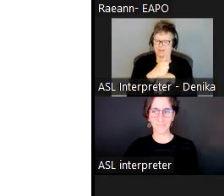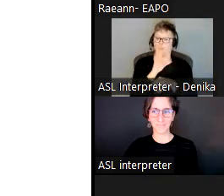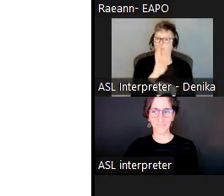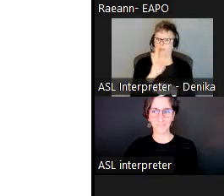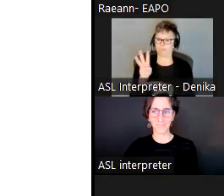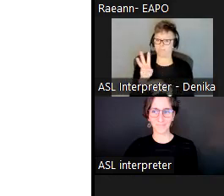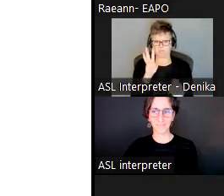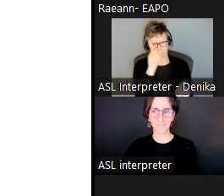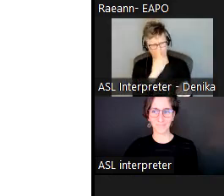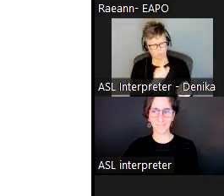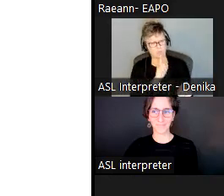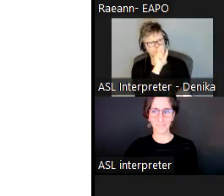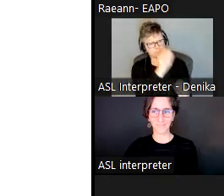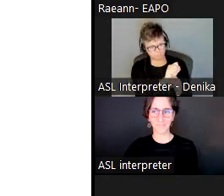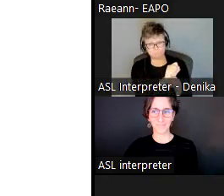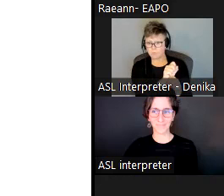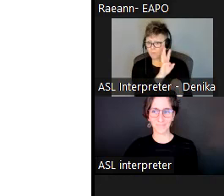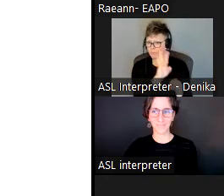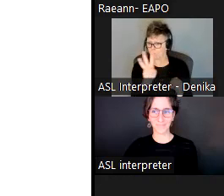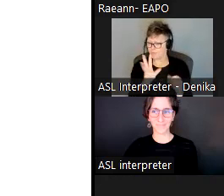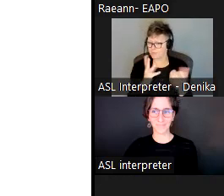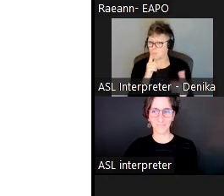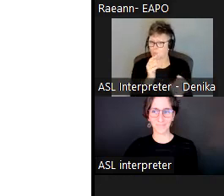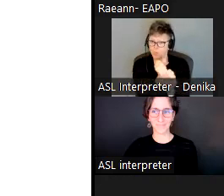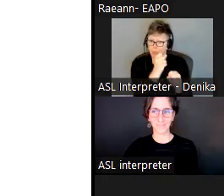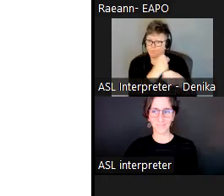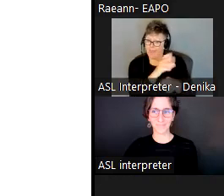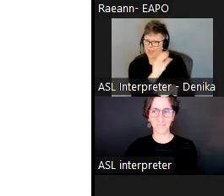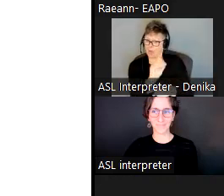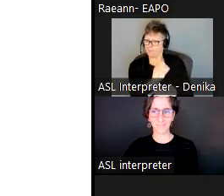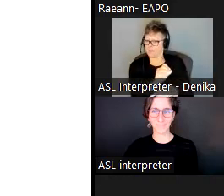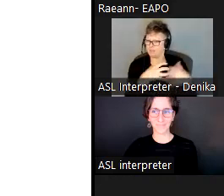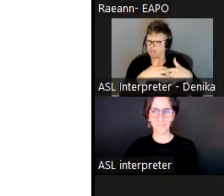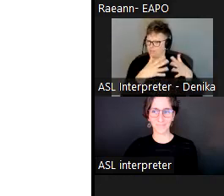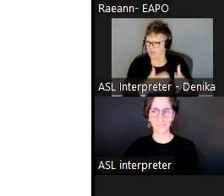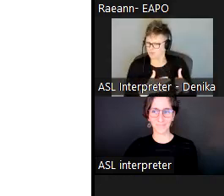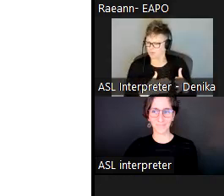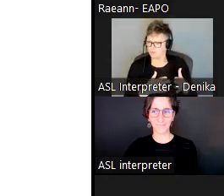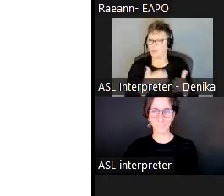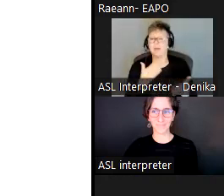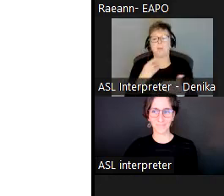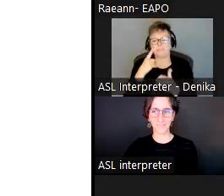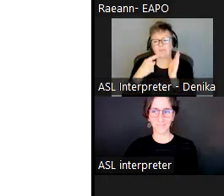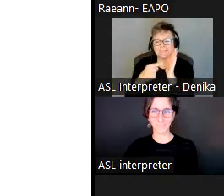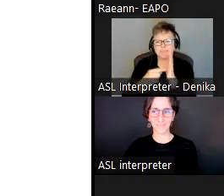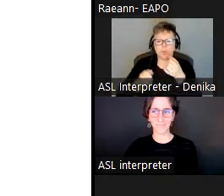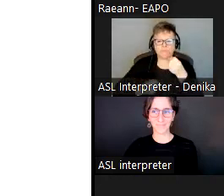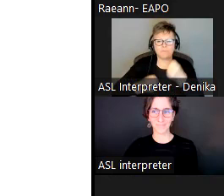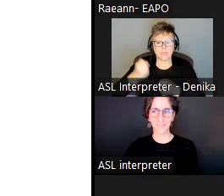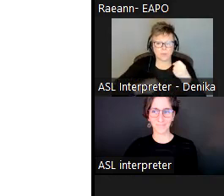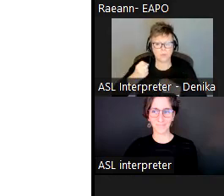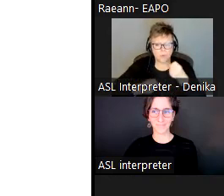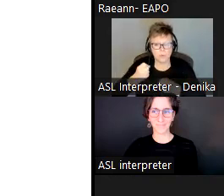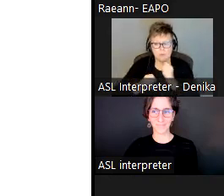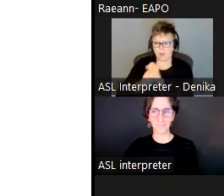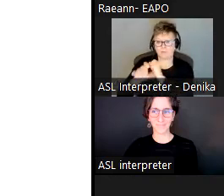feel of legitimate manufacturers. It could be vehicles that are advertised at a lower